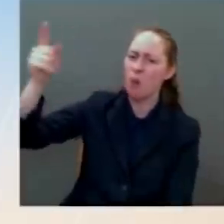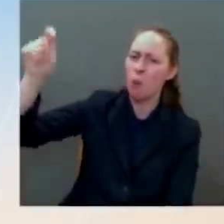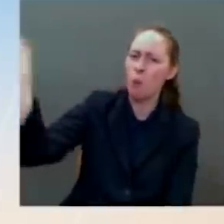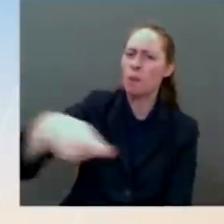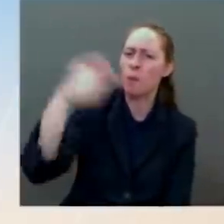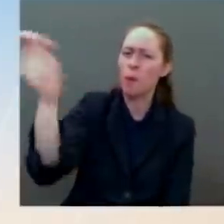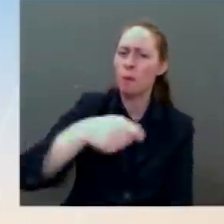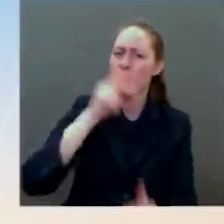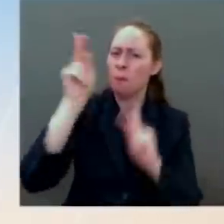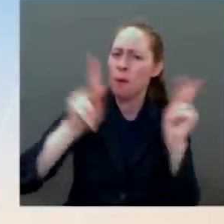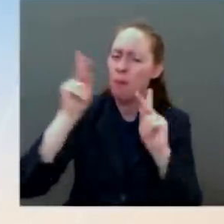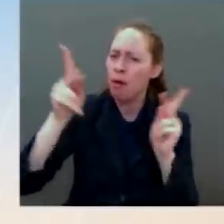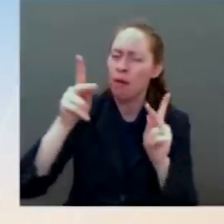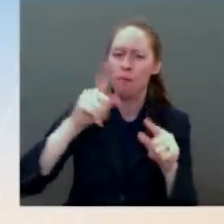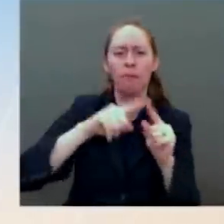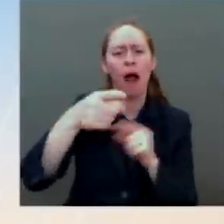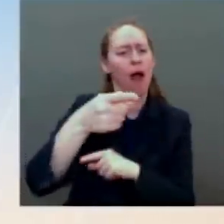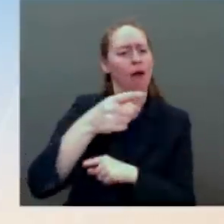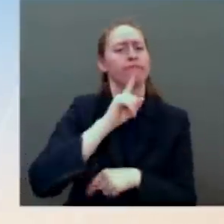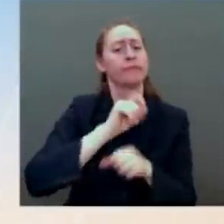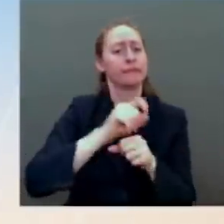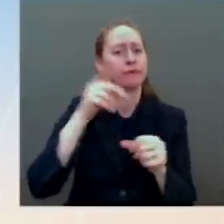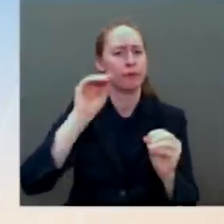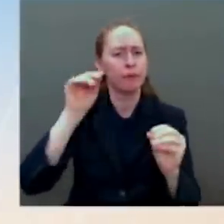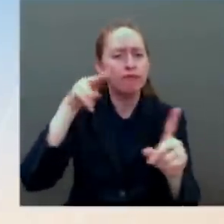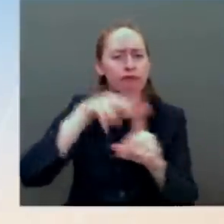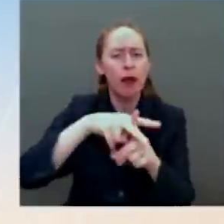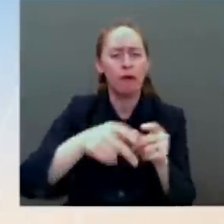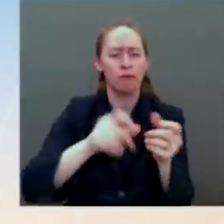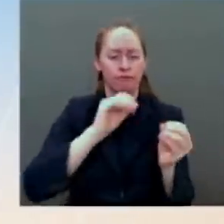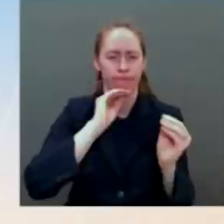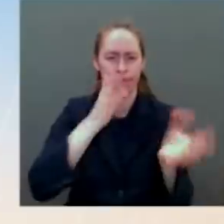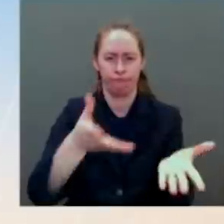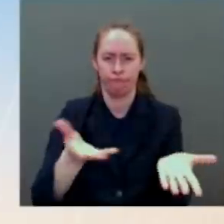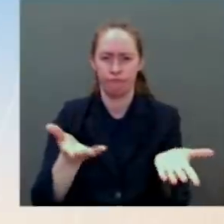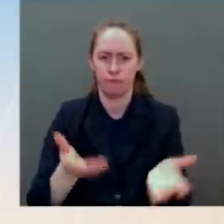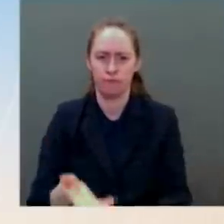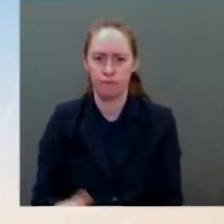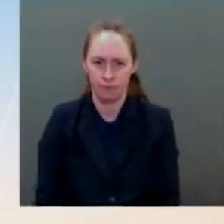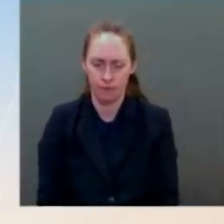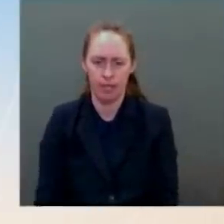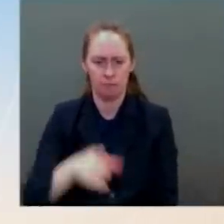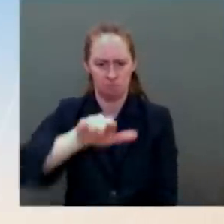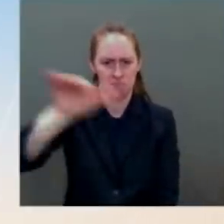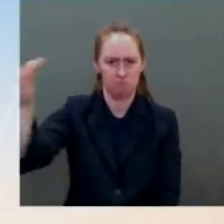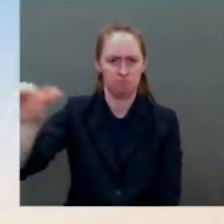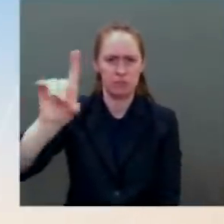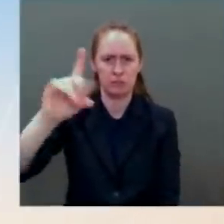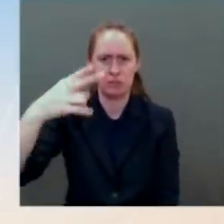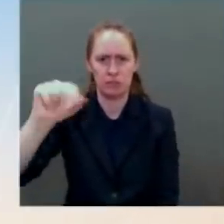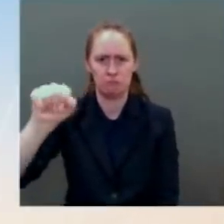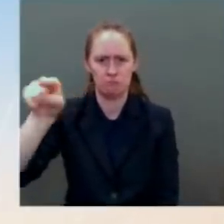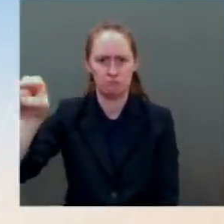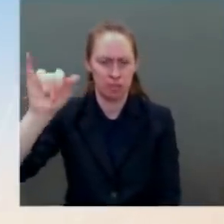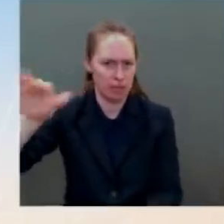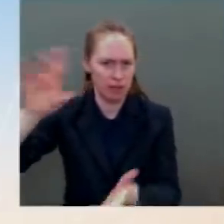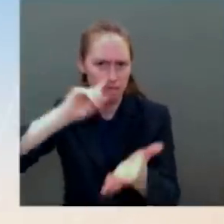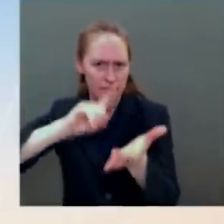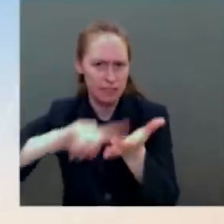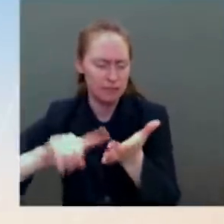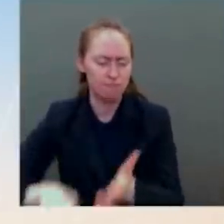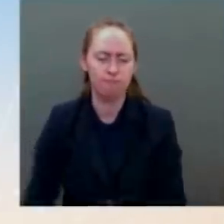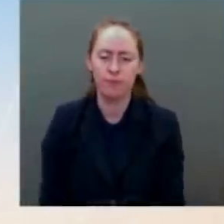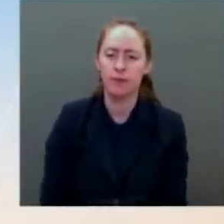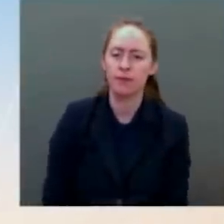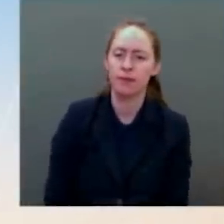let the Department of Homeland Security announce any conclusion of that investigation. You accused these officers of brutal and inappropriate measures. Now that they've